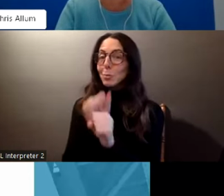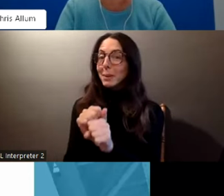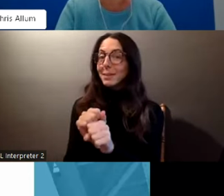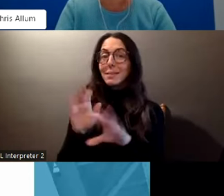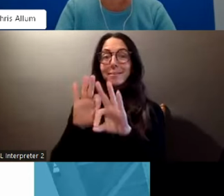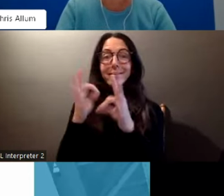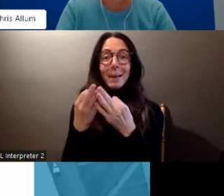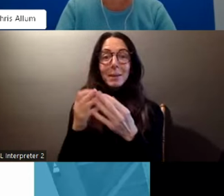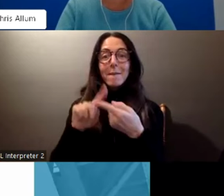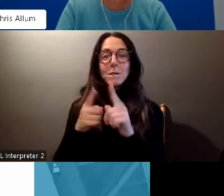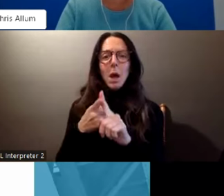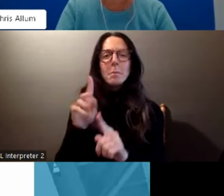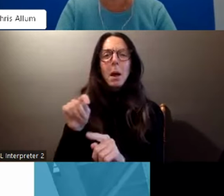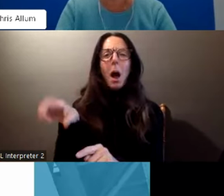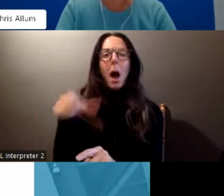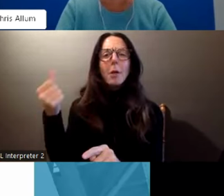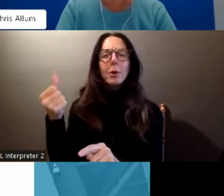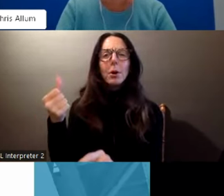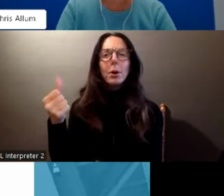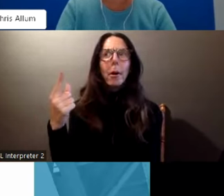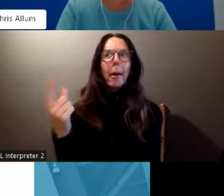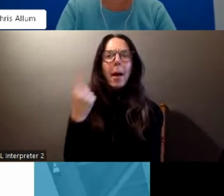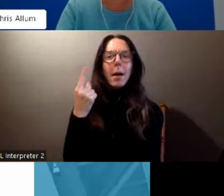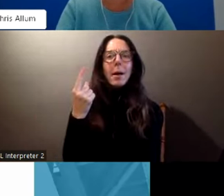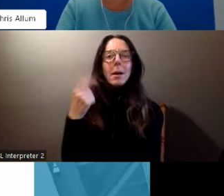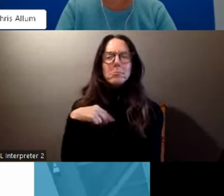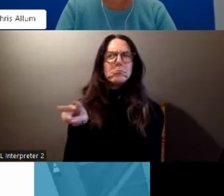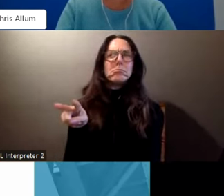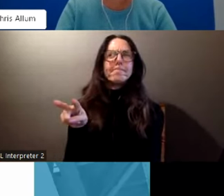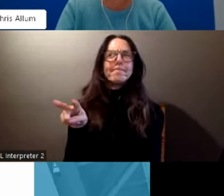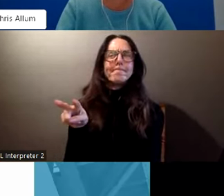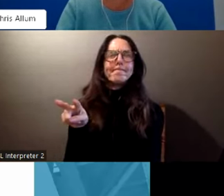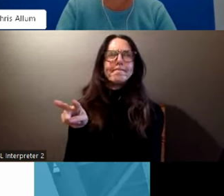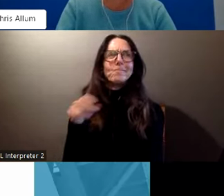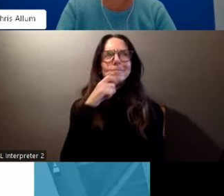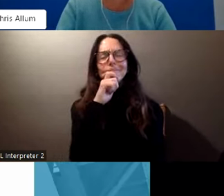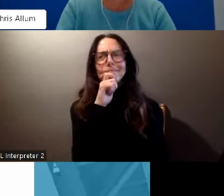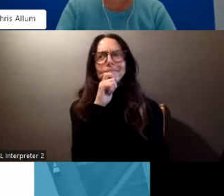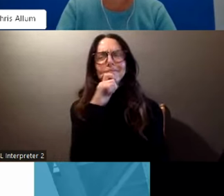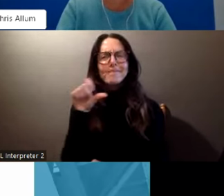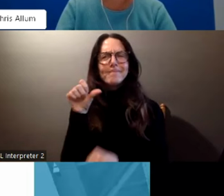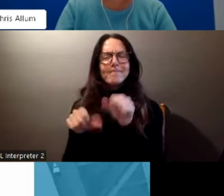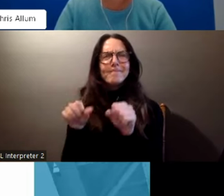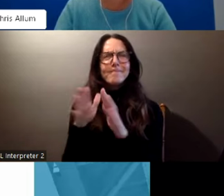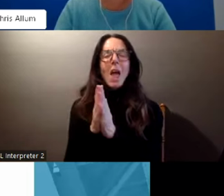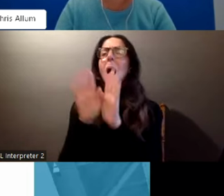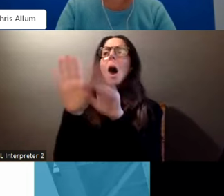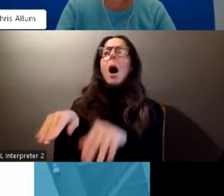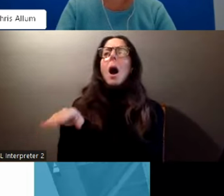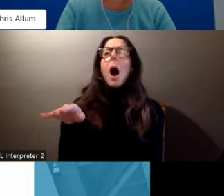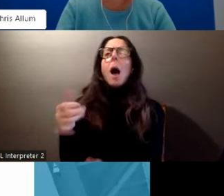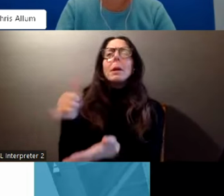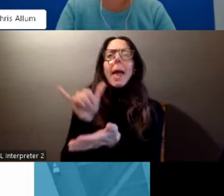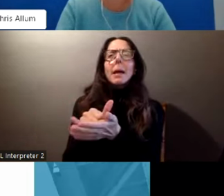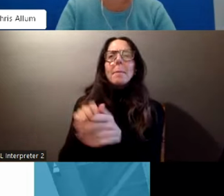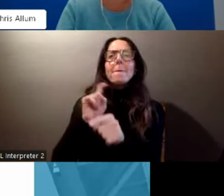you to do something and you're not sure who that is. You can always say that you will call them back, look up a phone number